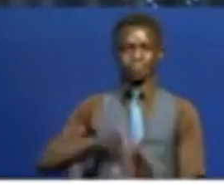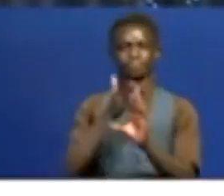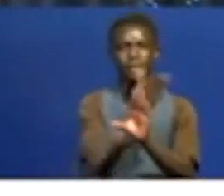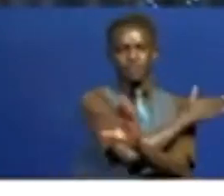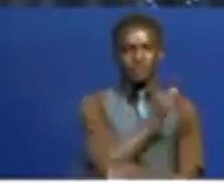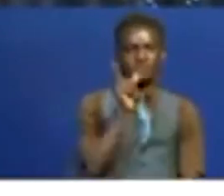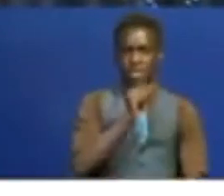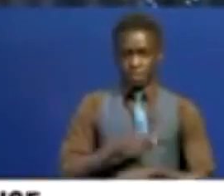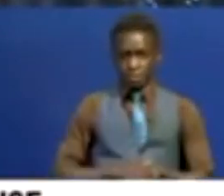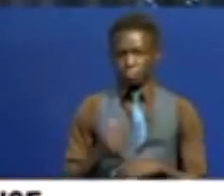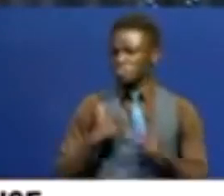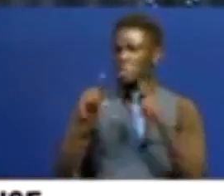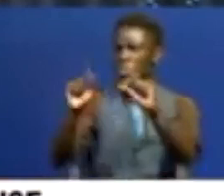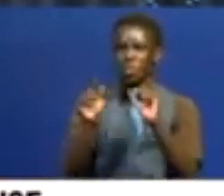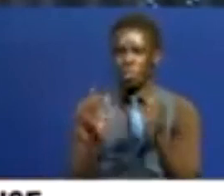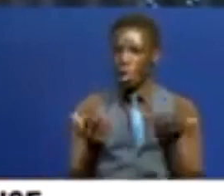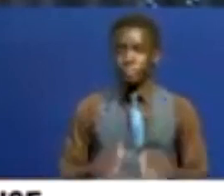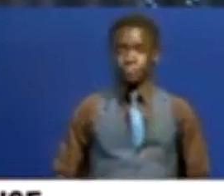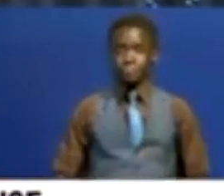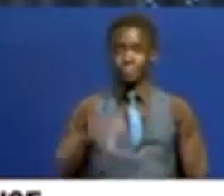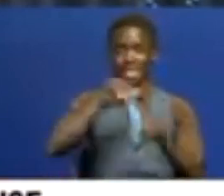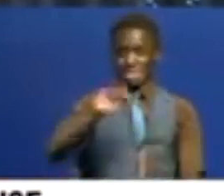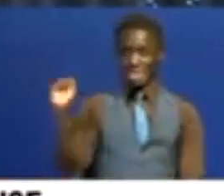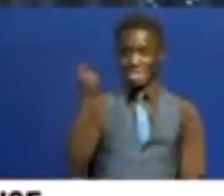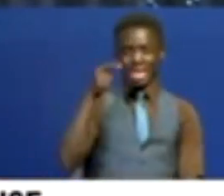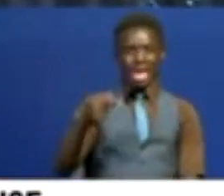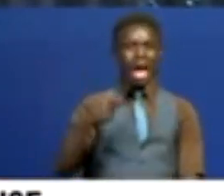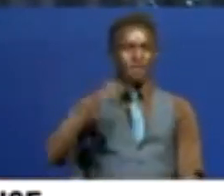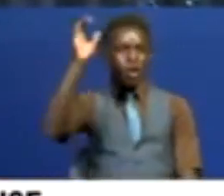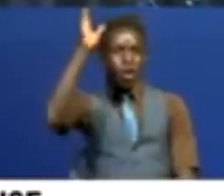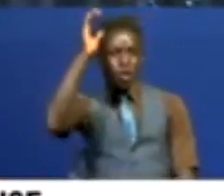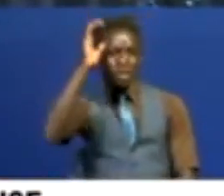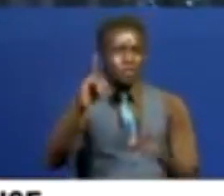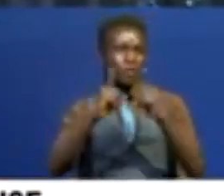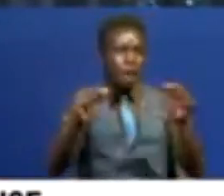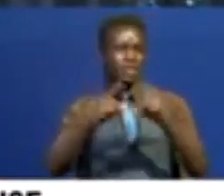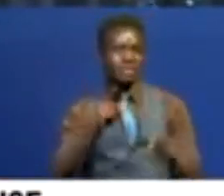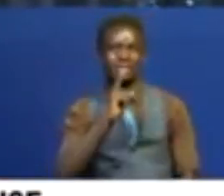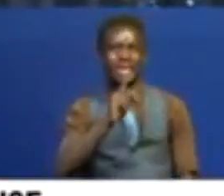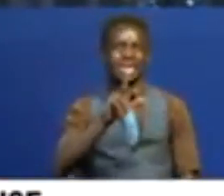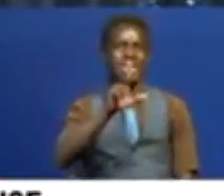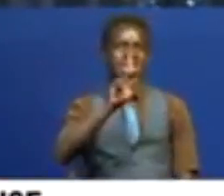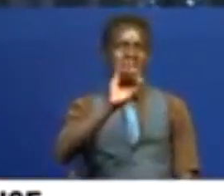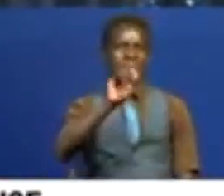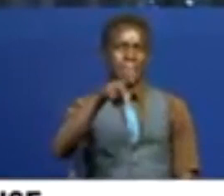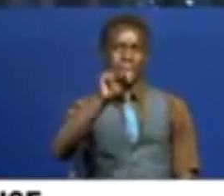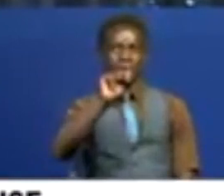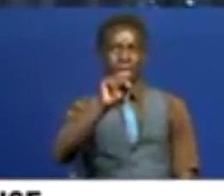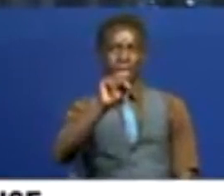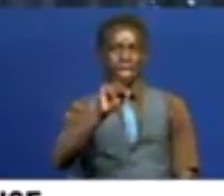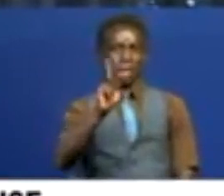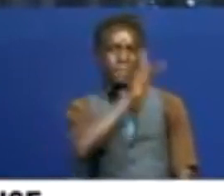that in Kenya there is a concept called kingpin, and there is a contest for